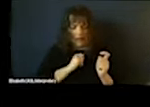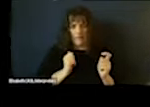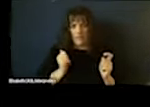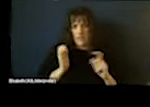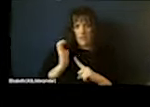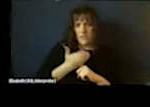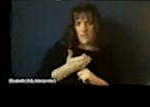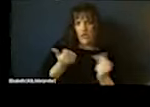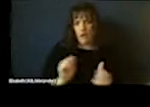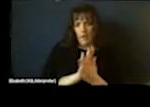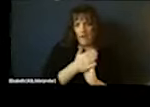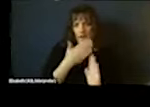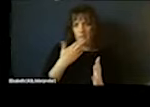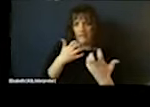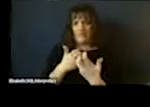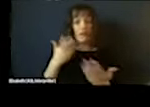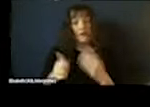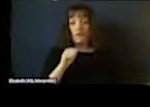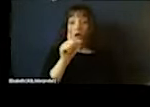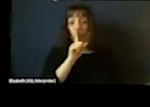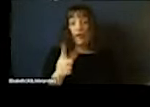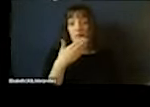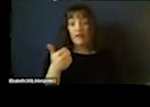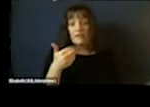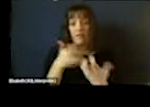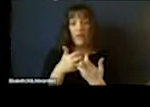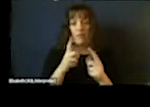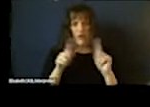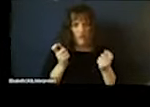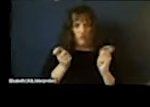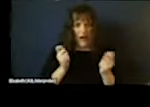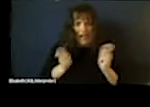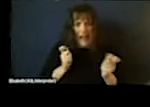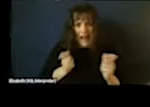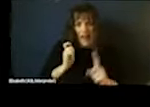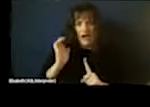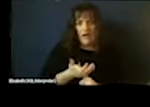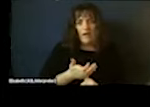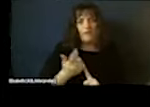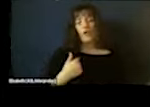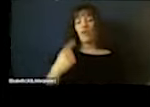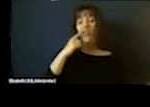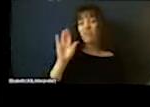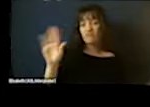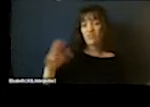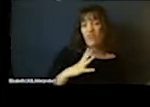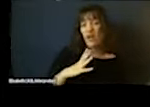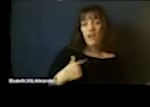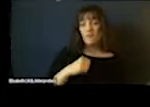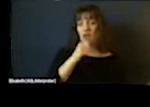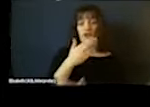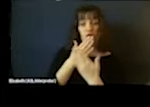best. And I just let myself out, and then, yeah, I'm not good at this, but I'm good at this. And